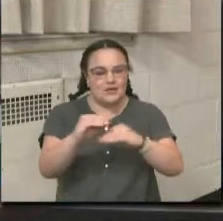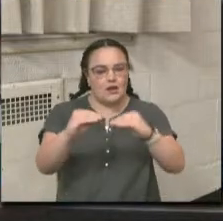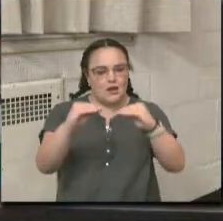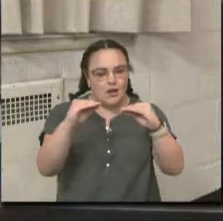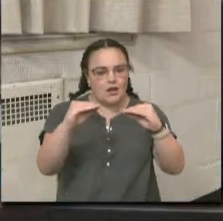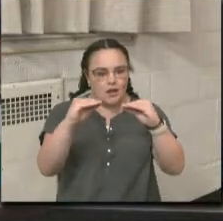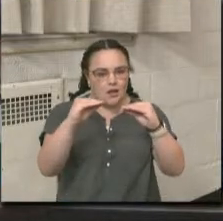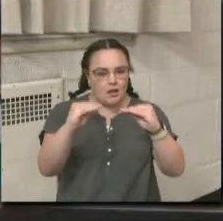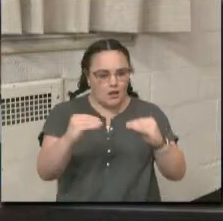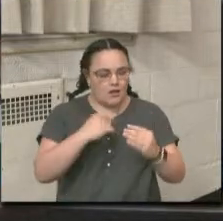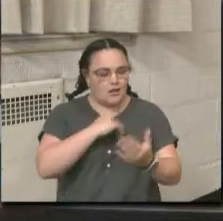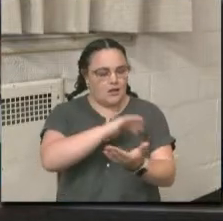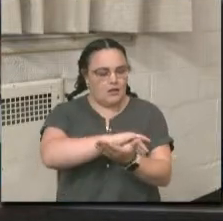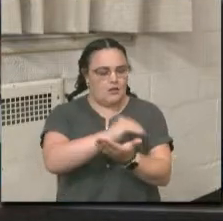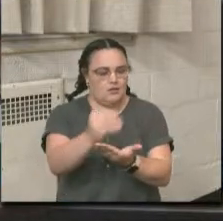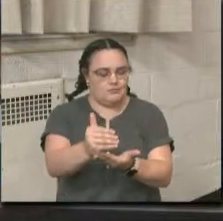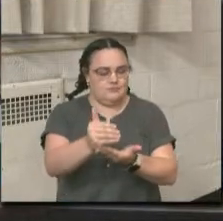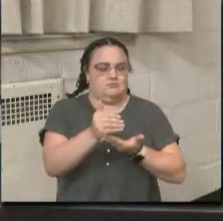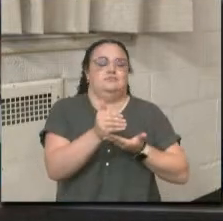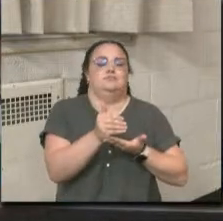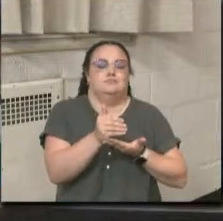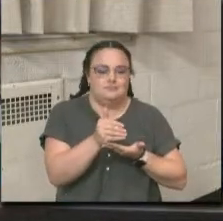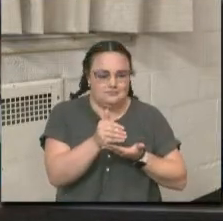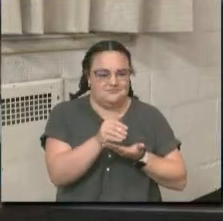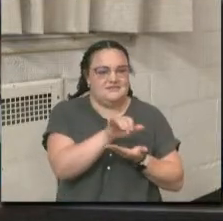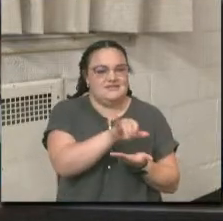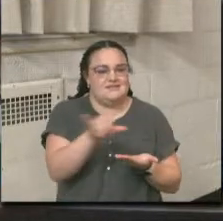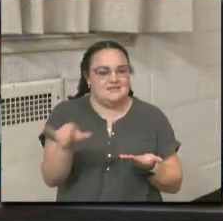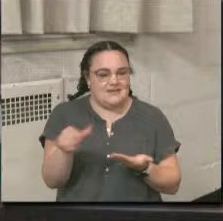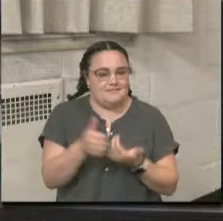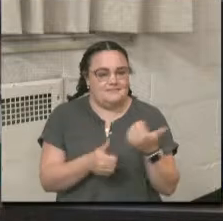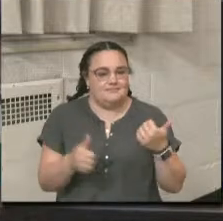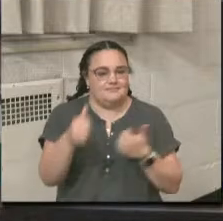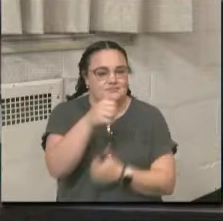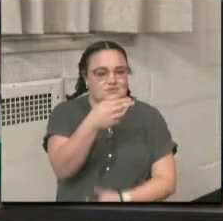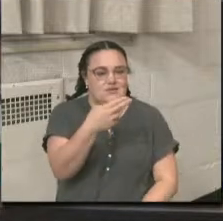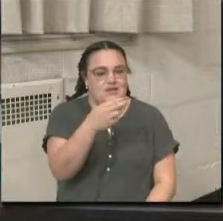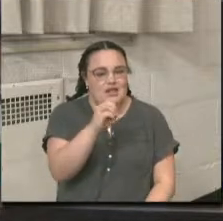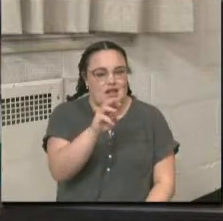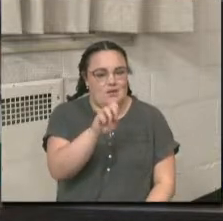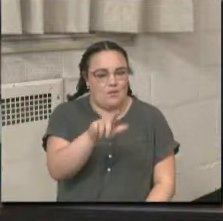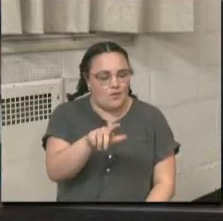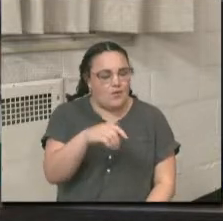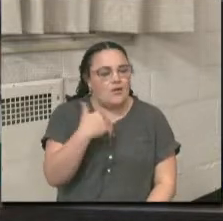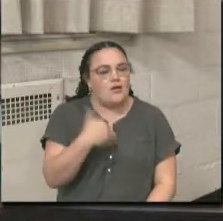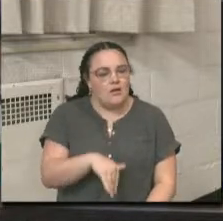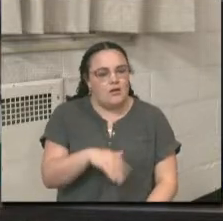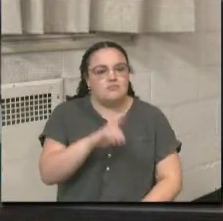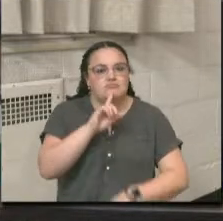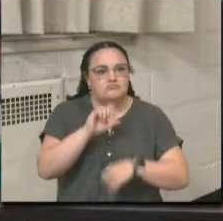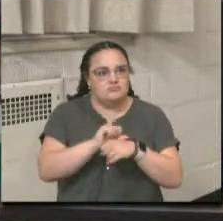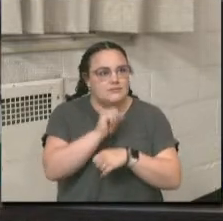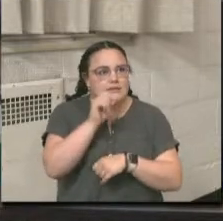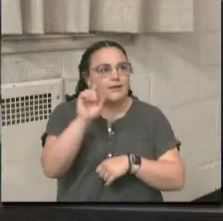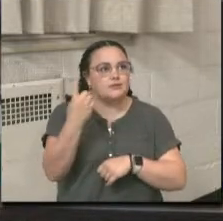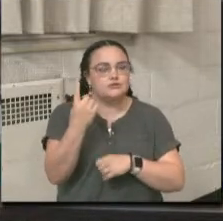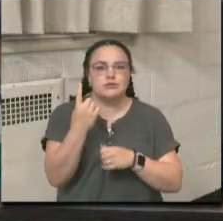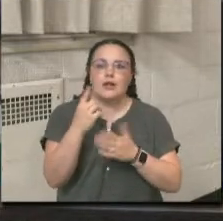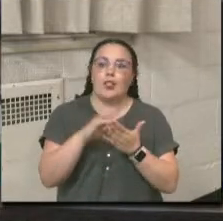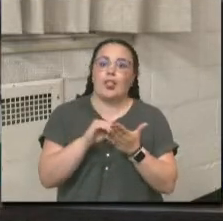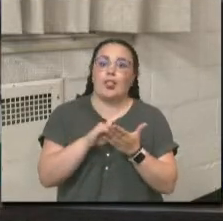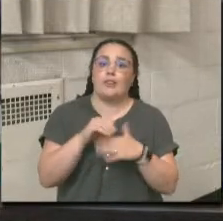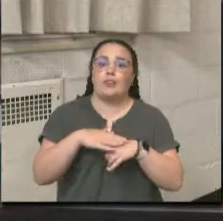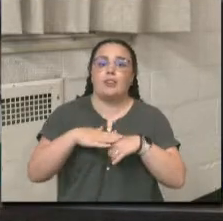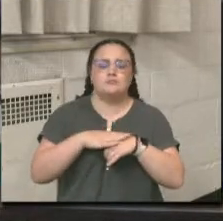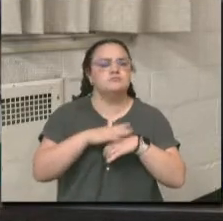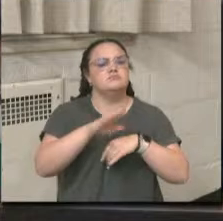with Chief Howell, just having that personal development for me so I could learn more about the budget. I've genuinely appreciated